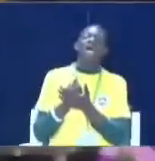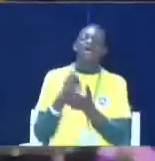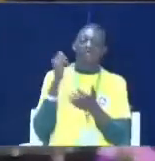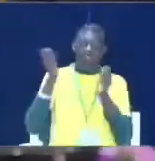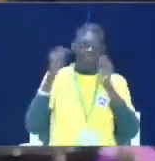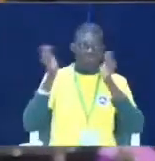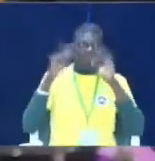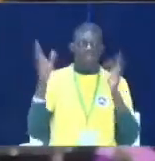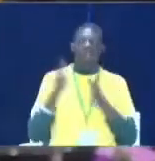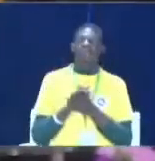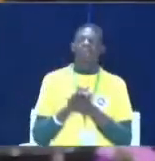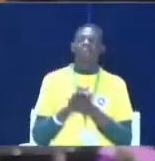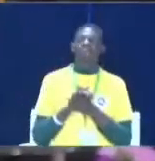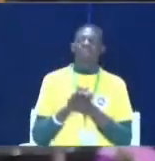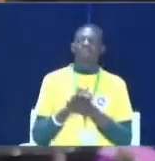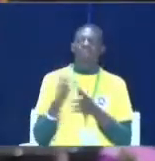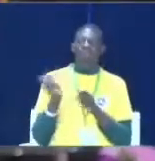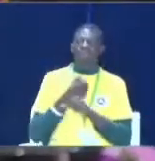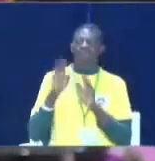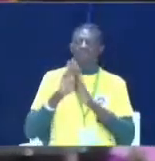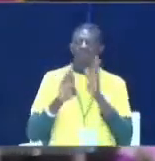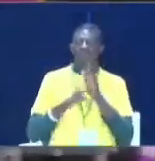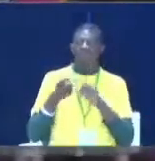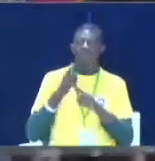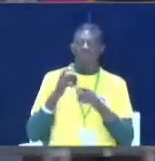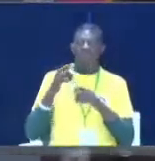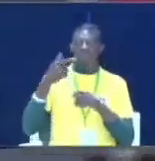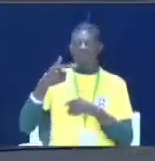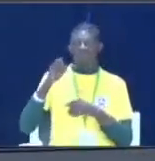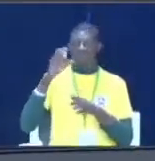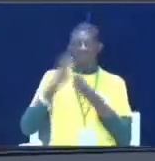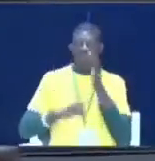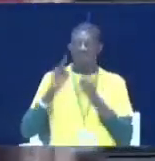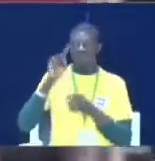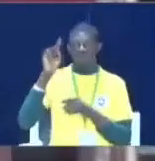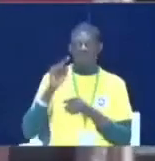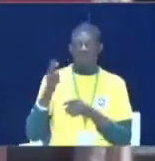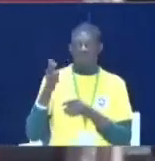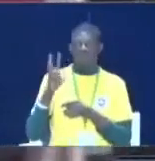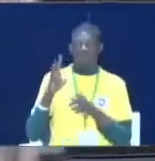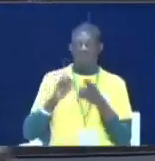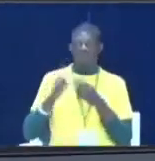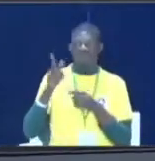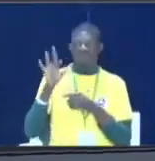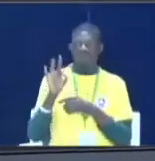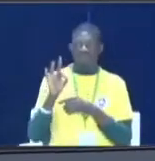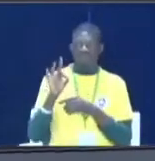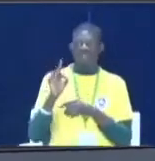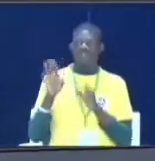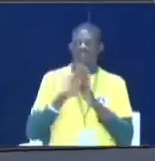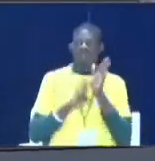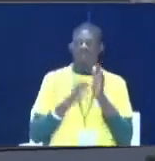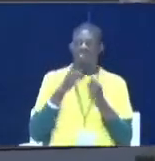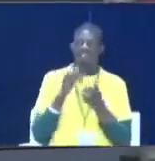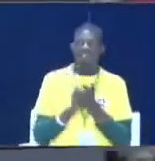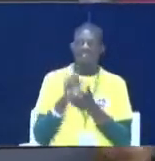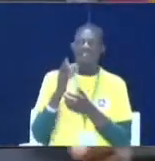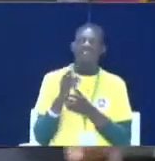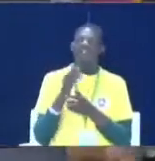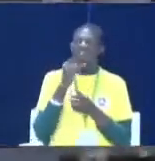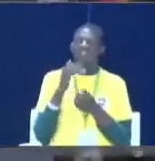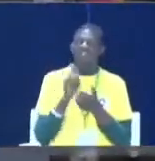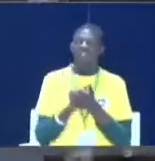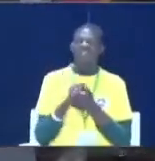Hallelujah. I'm taking my text from the book of Genesis chapter 1 from verse 26 to 28 tonight. And the Bible says there, it